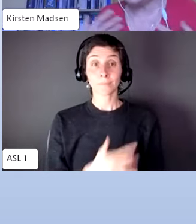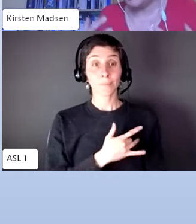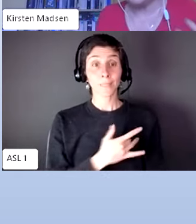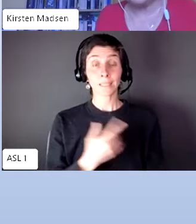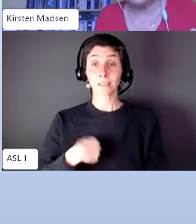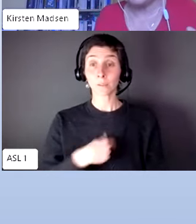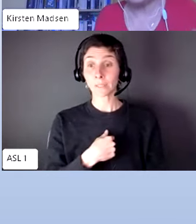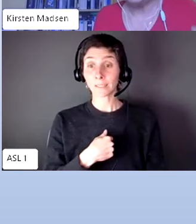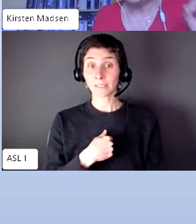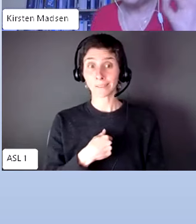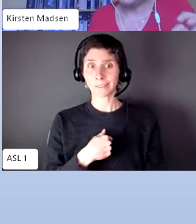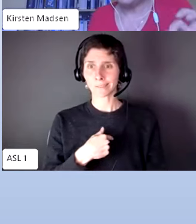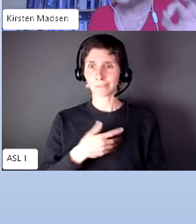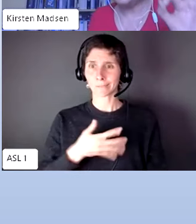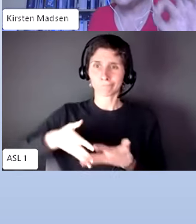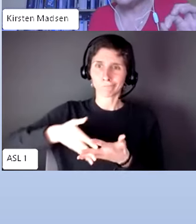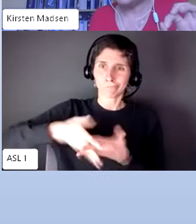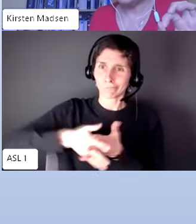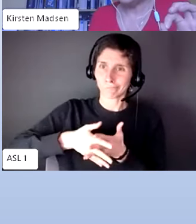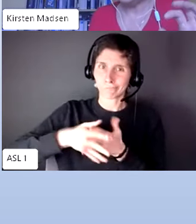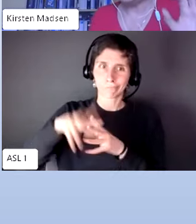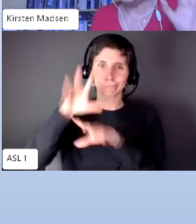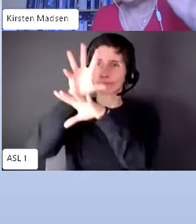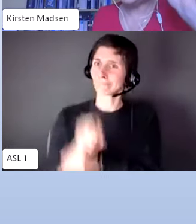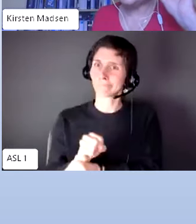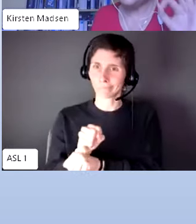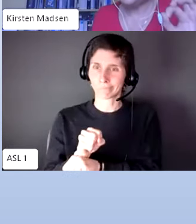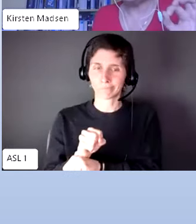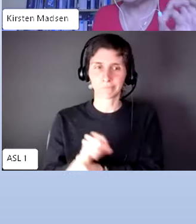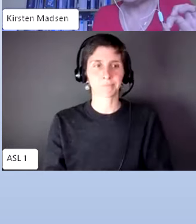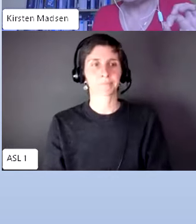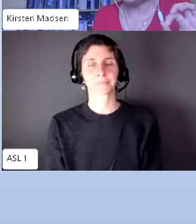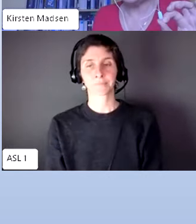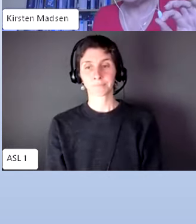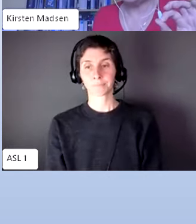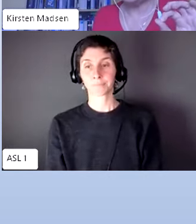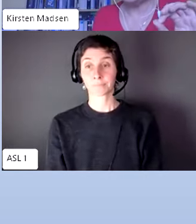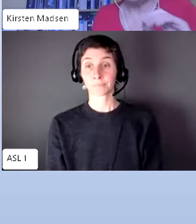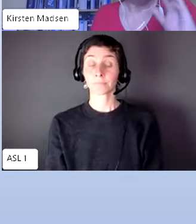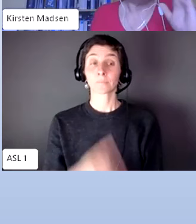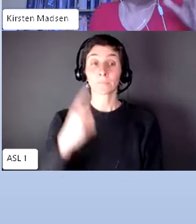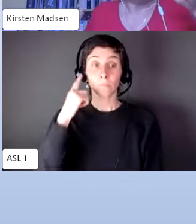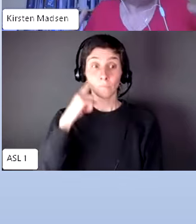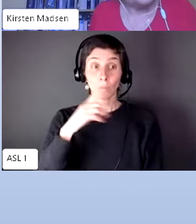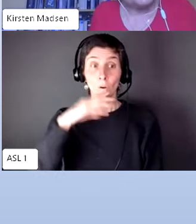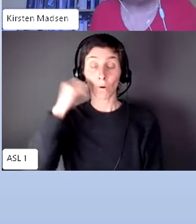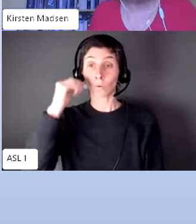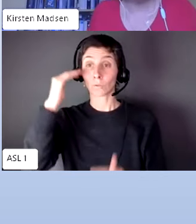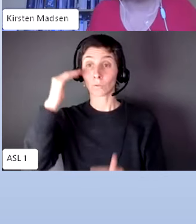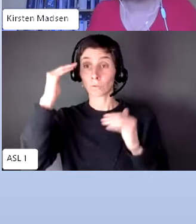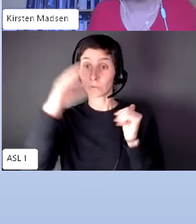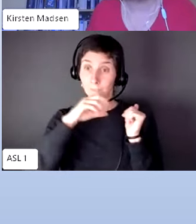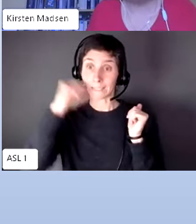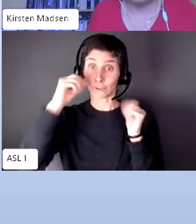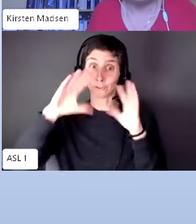behaviors are ingrained. We also know that, especially for this group, the reasons